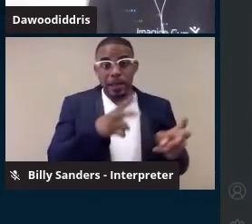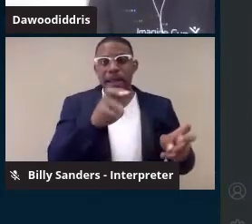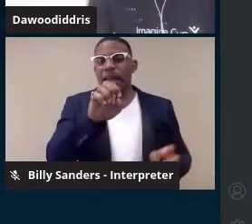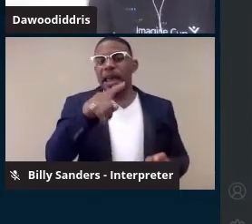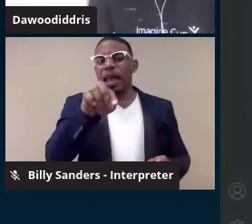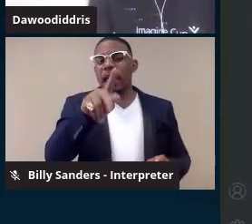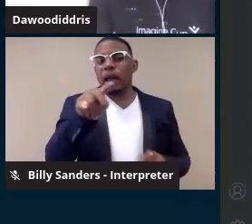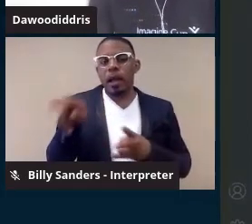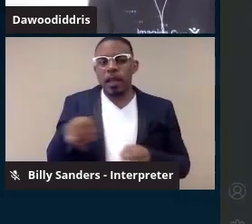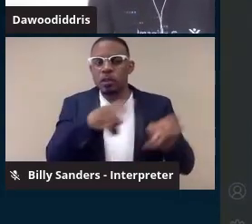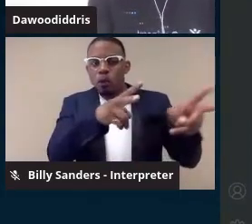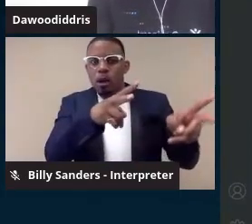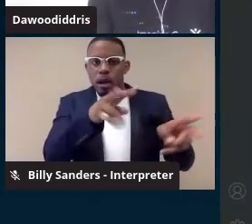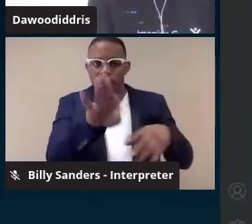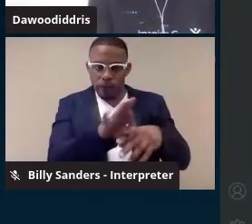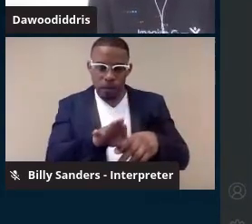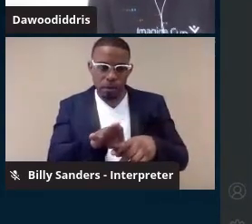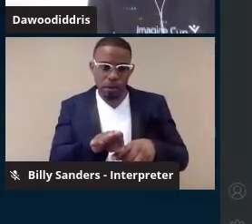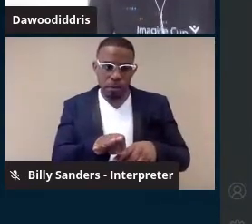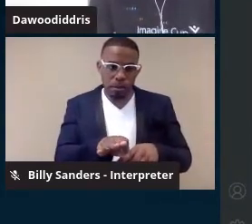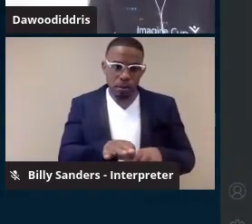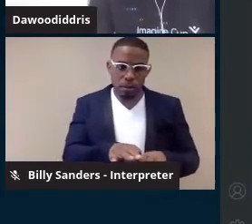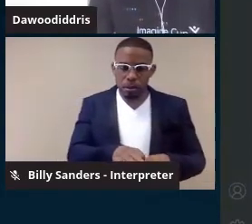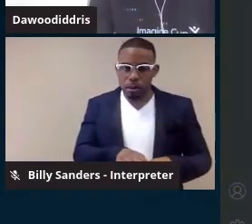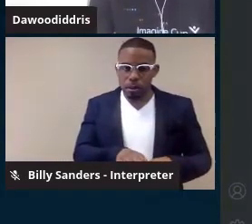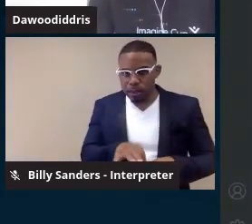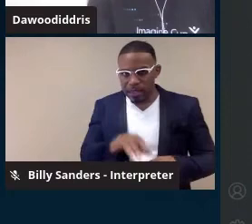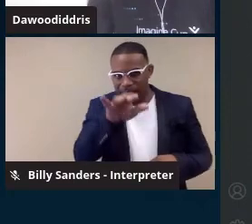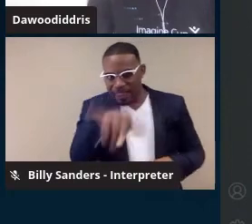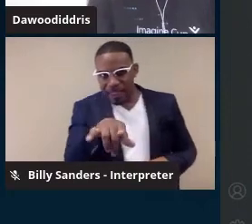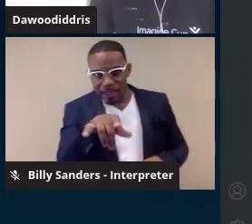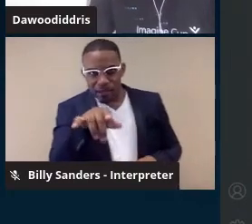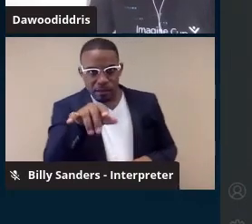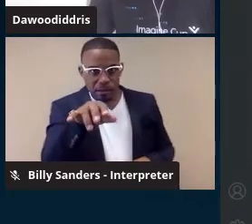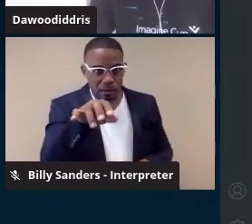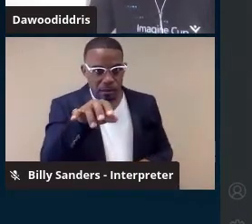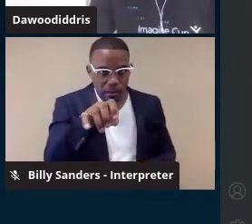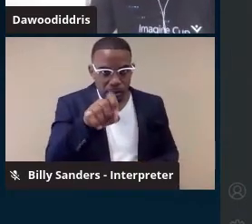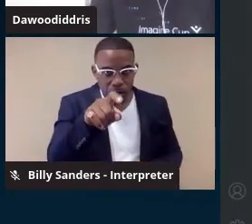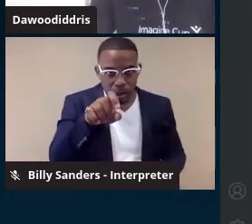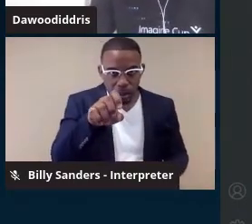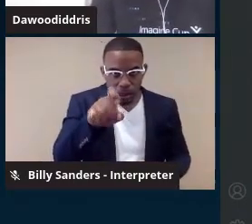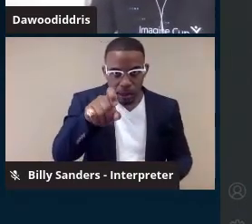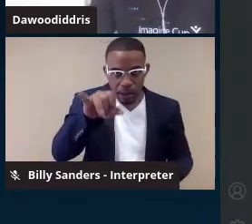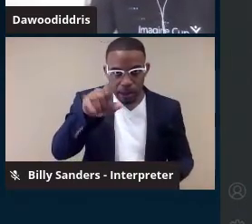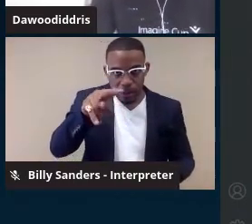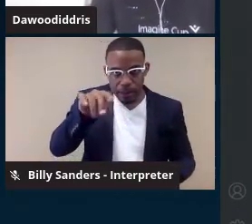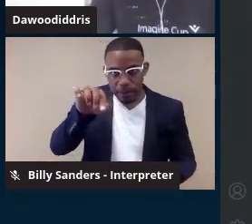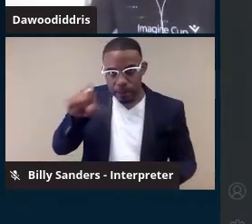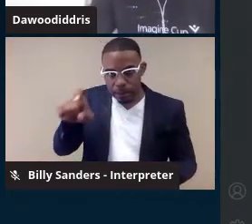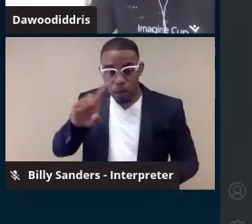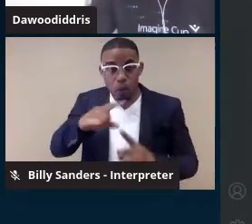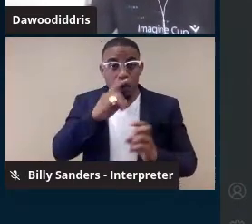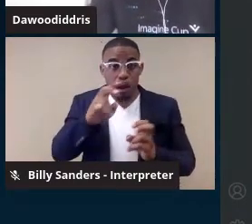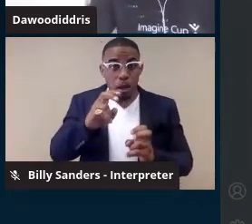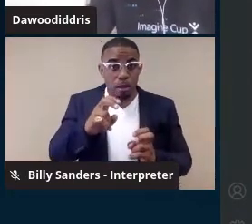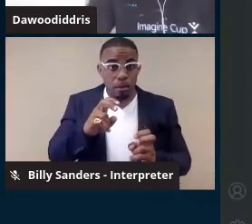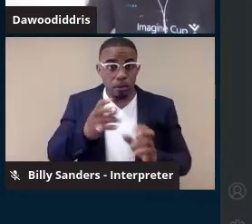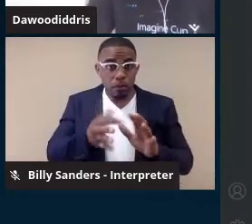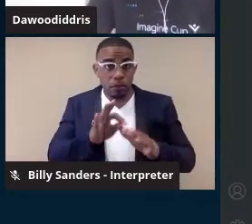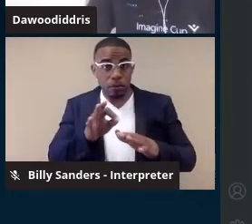function, okay, so this is ES6 syntax. When you are exporting the